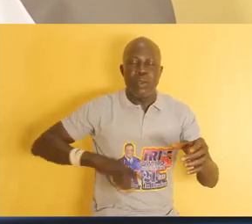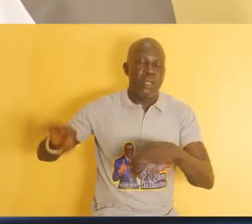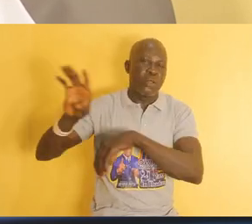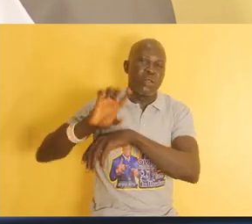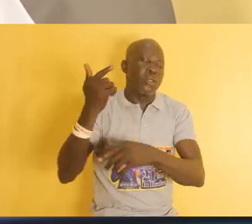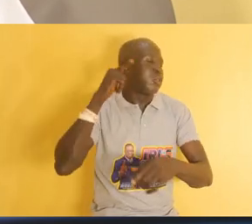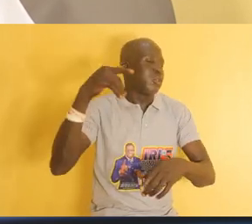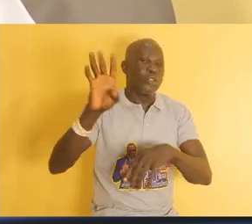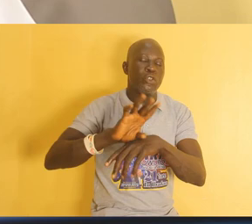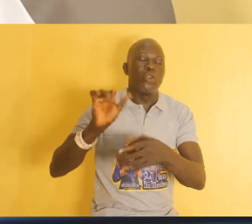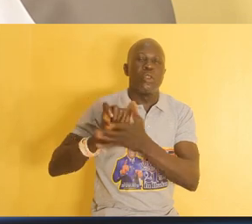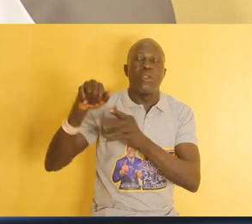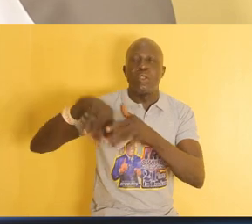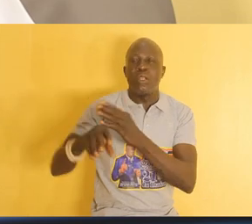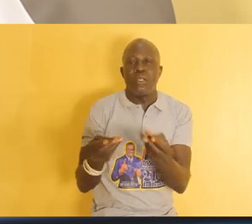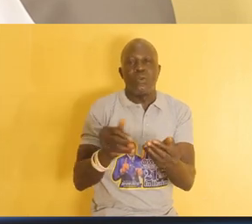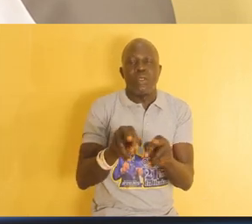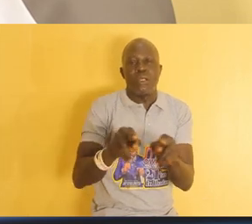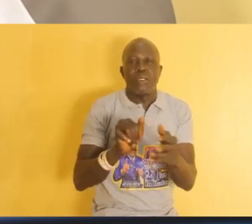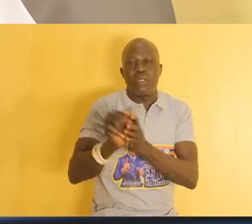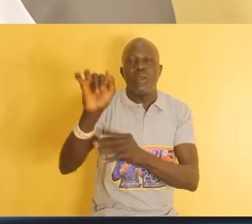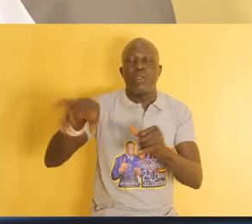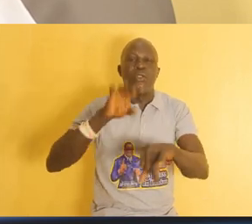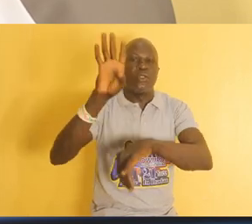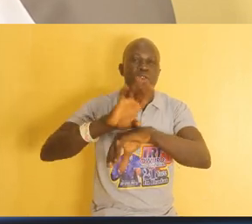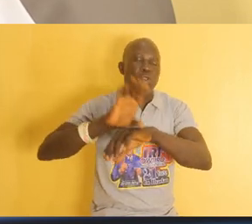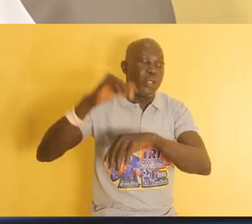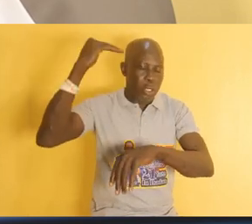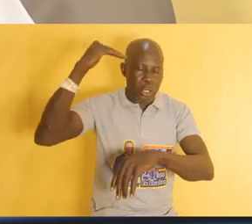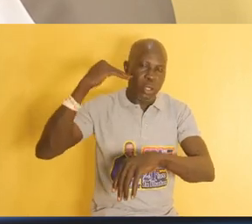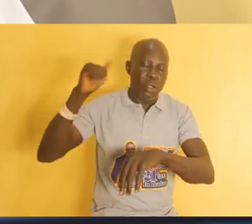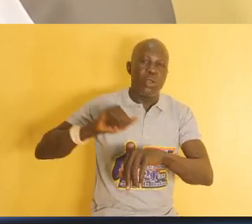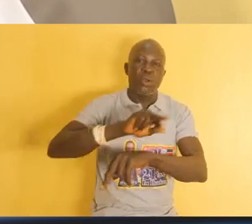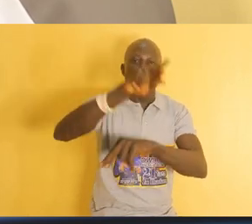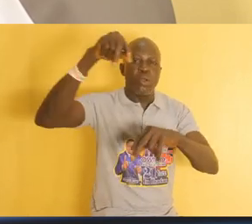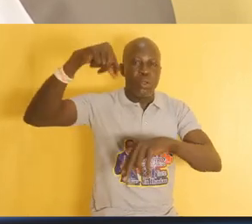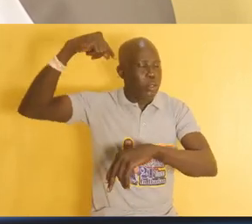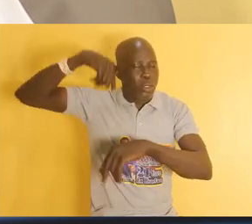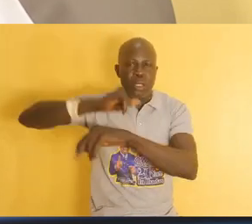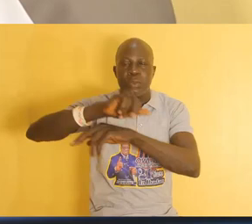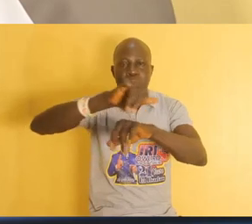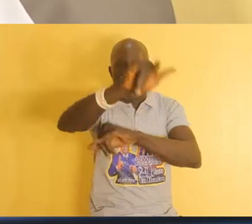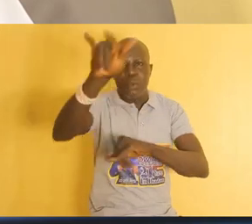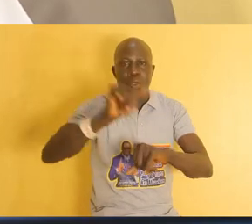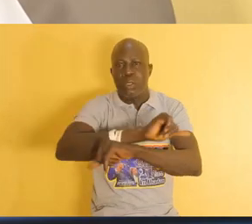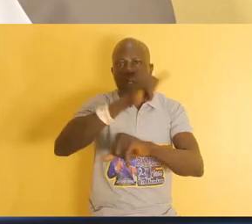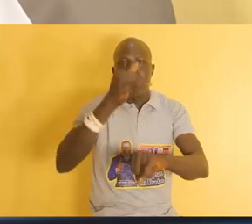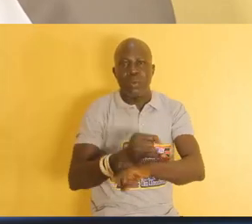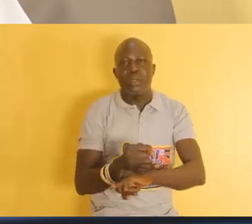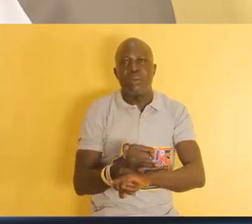sino kagoni church land of reality tell you how one baremo idobi airport area na ile